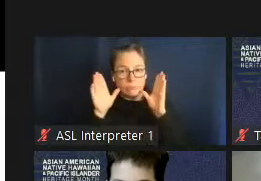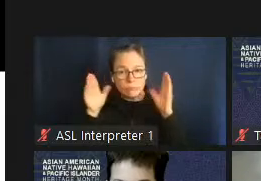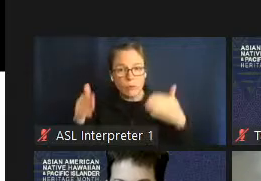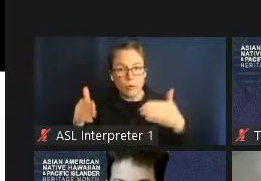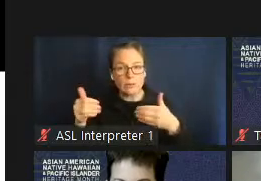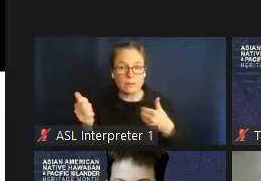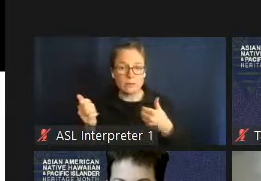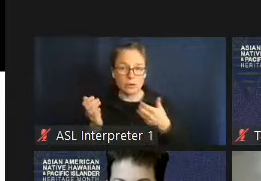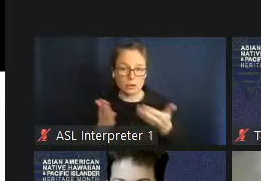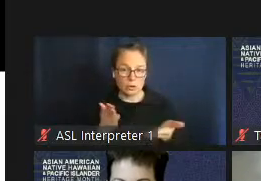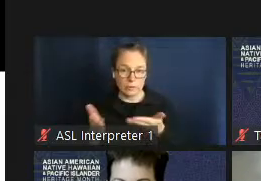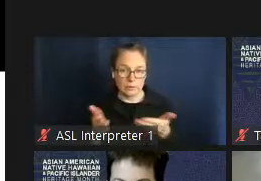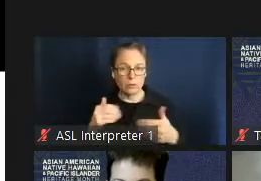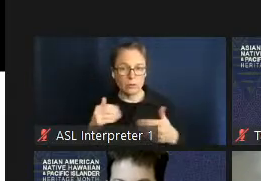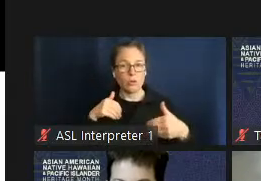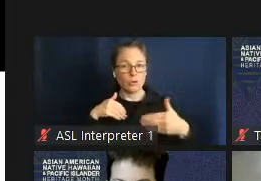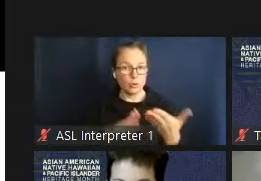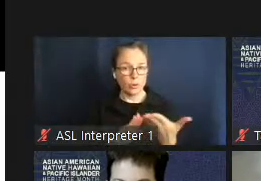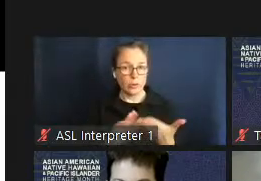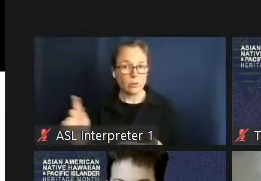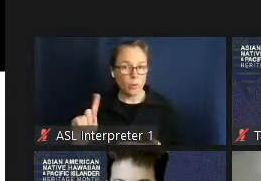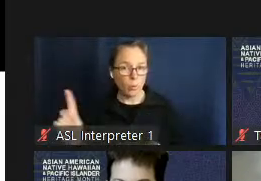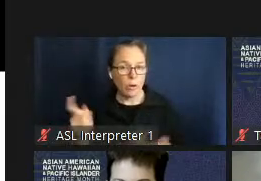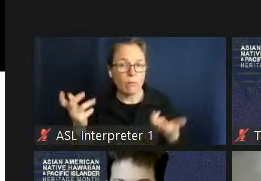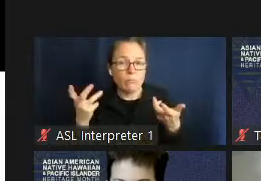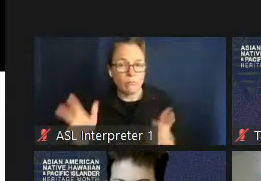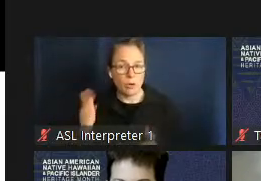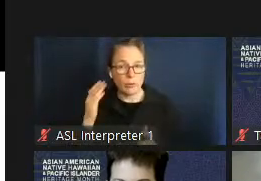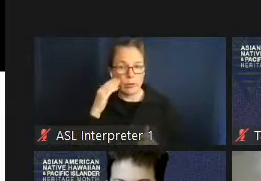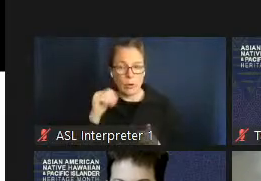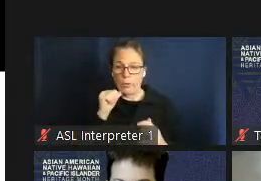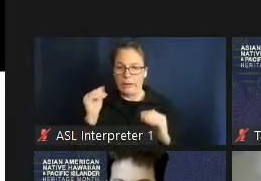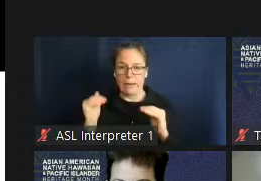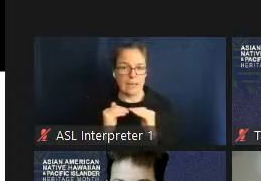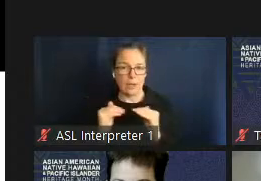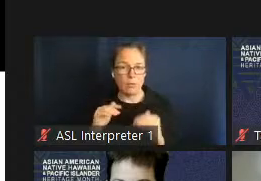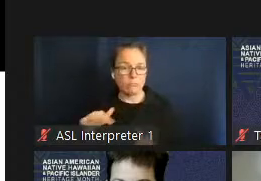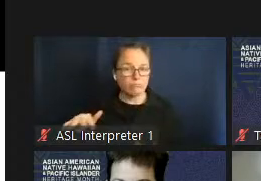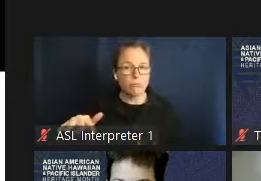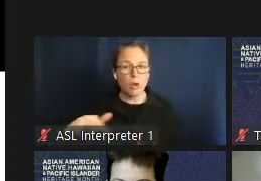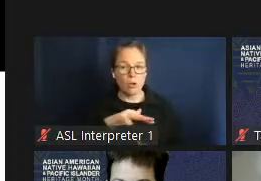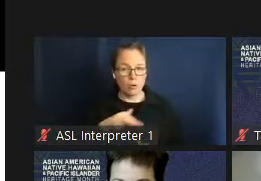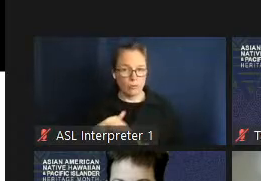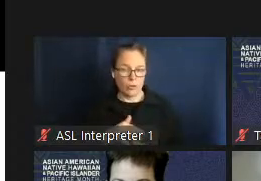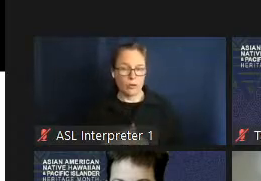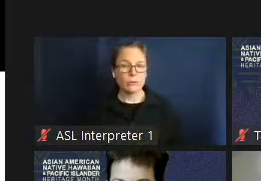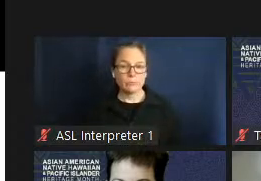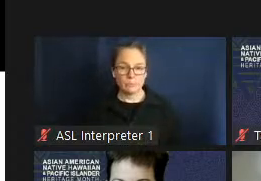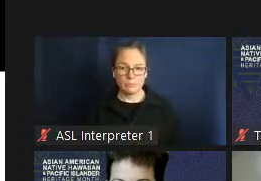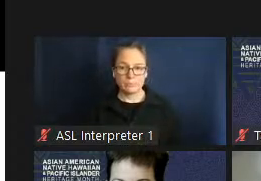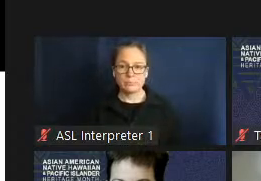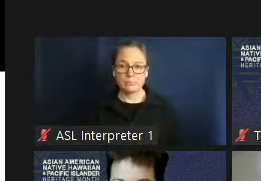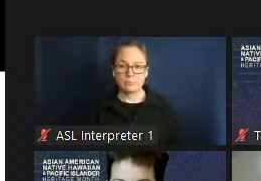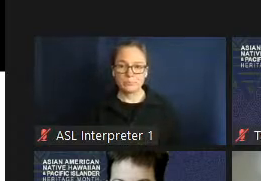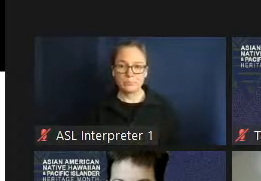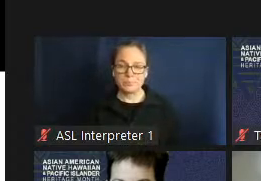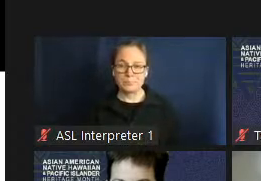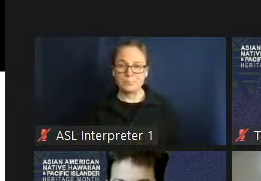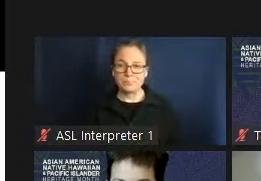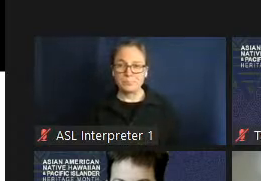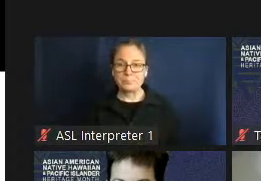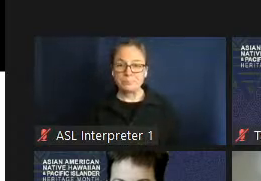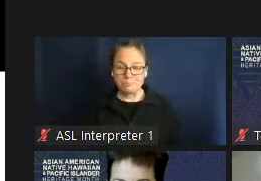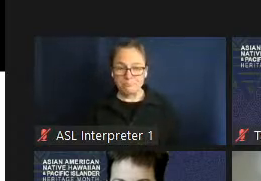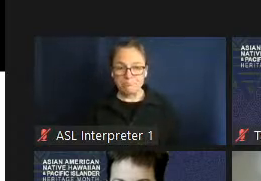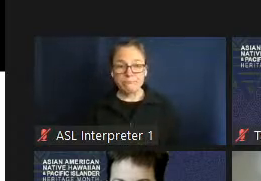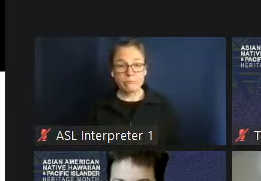address known inequities in services across all of our county departments. So that's a